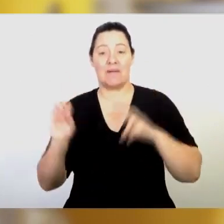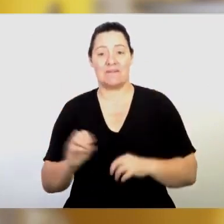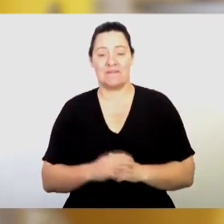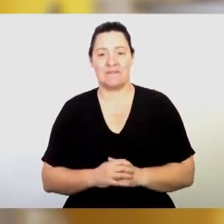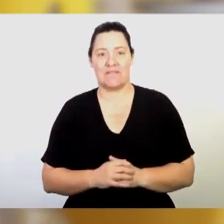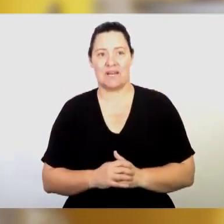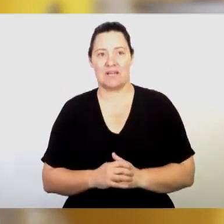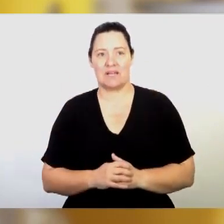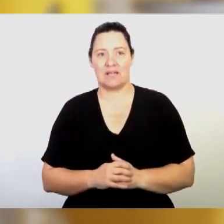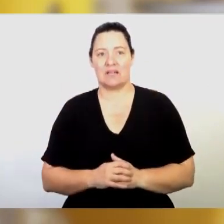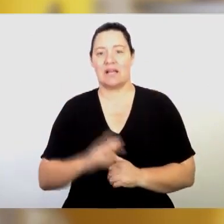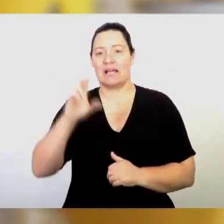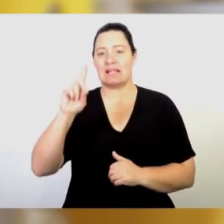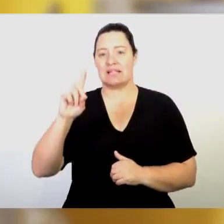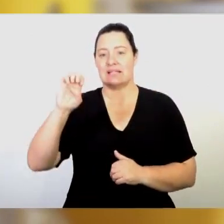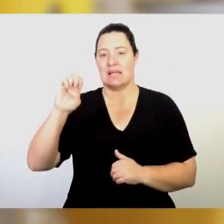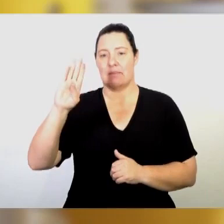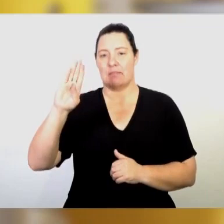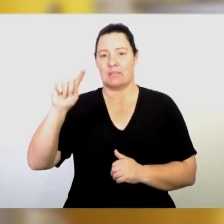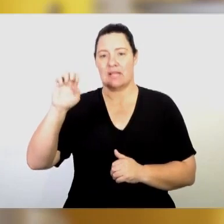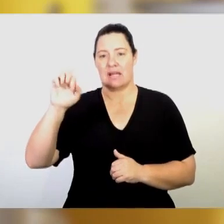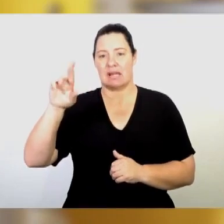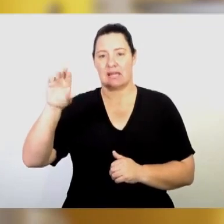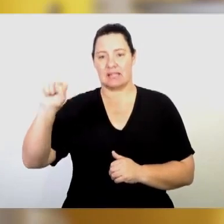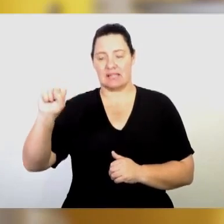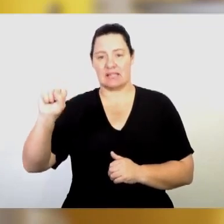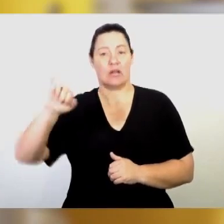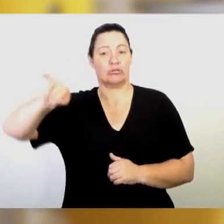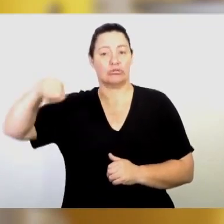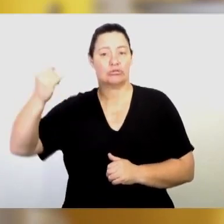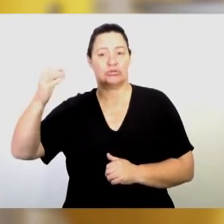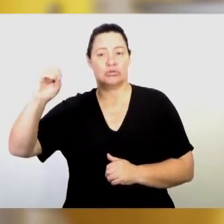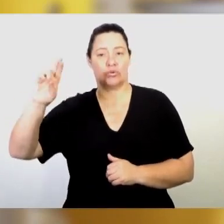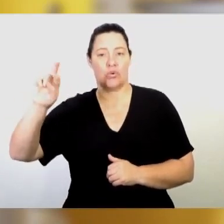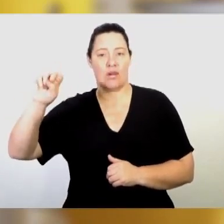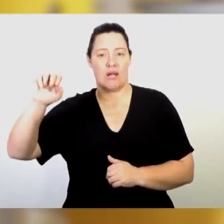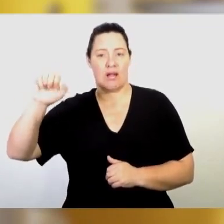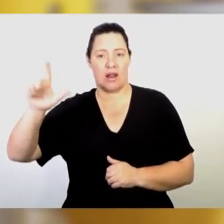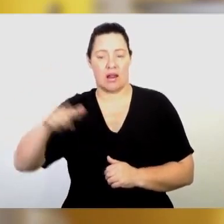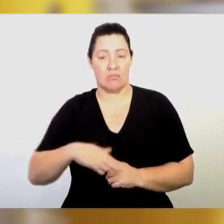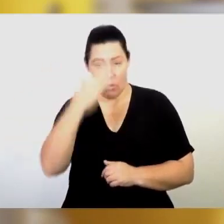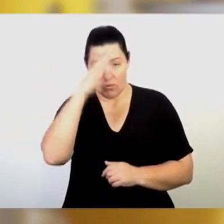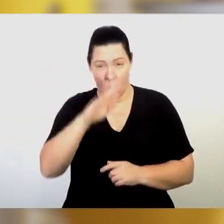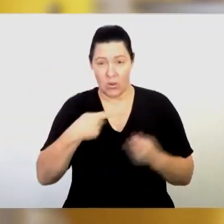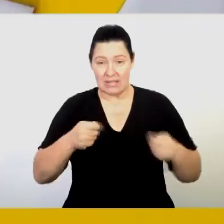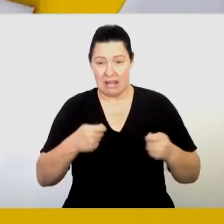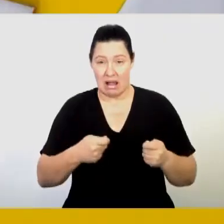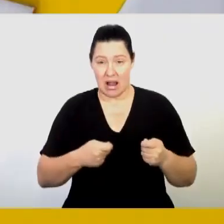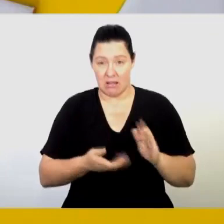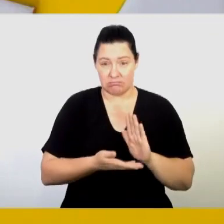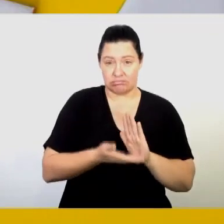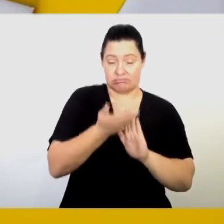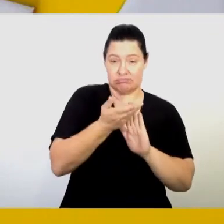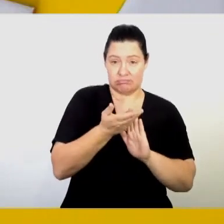topic. Debtors journal. Debtors journal. Did you know? In order to increase sales,